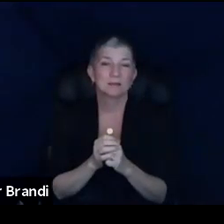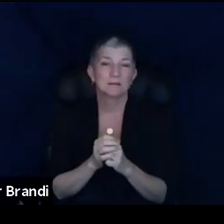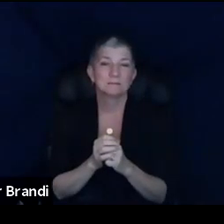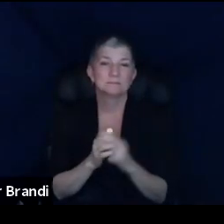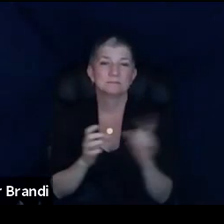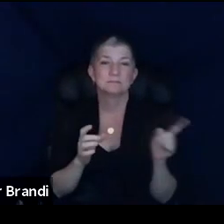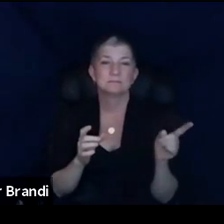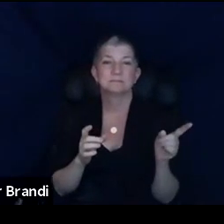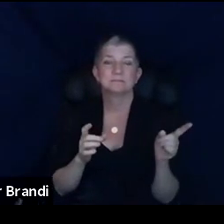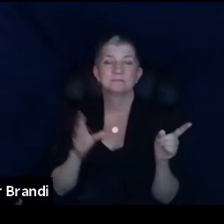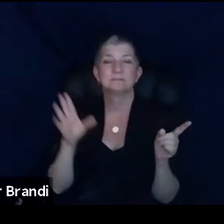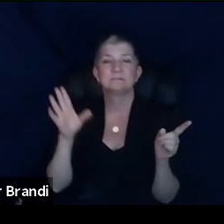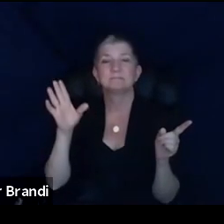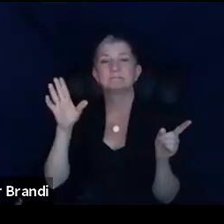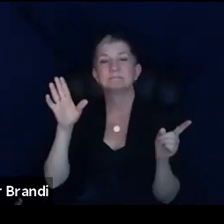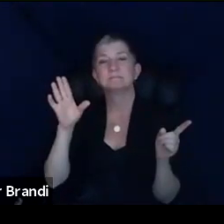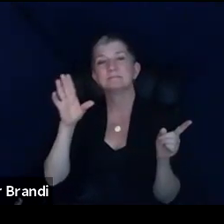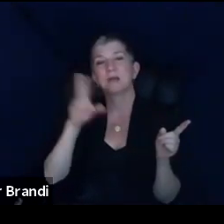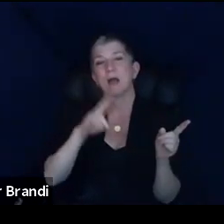Mute here.